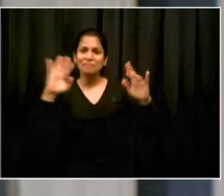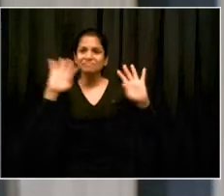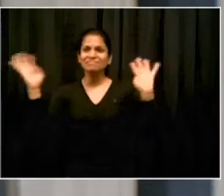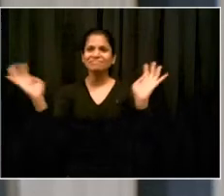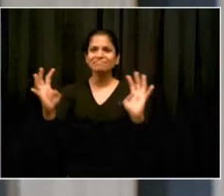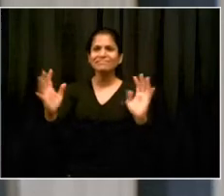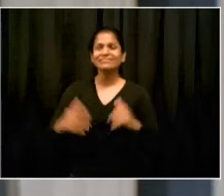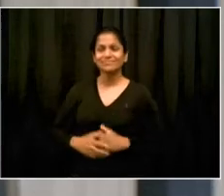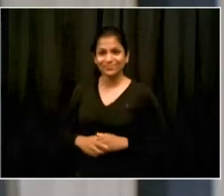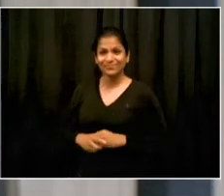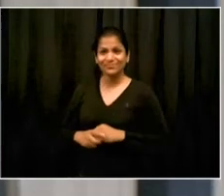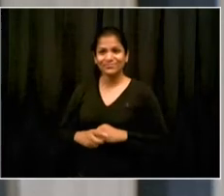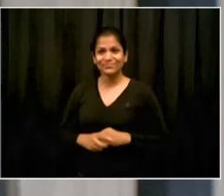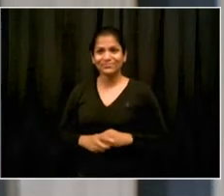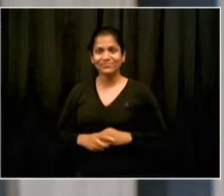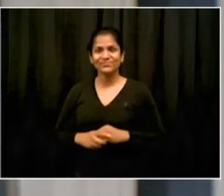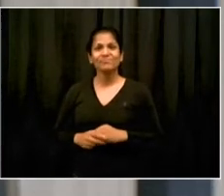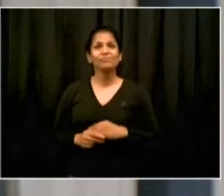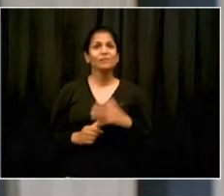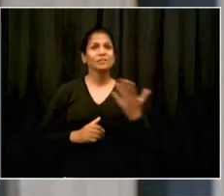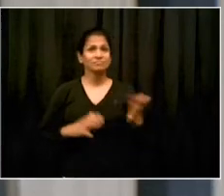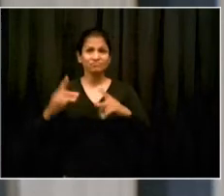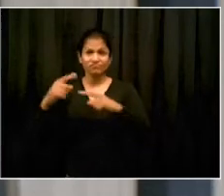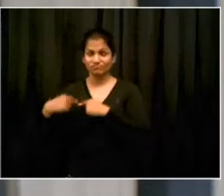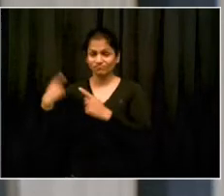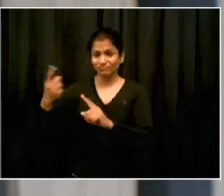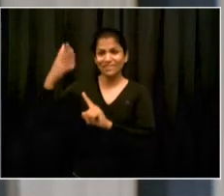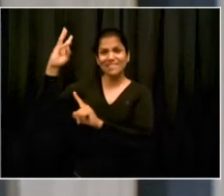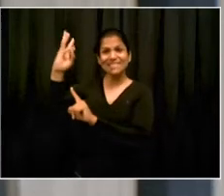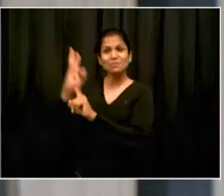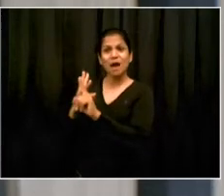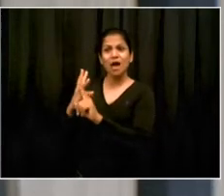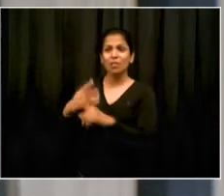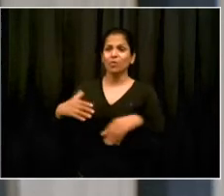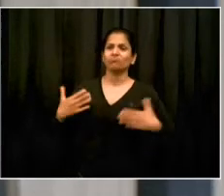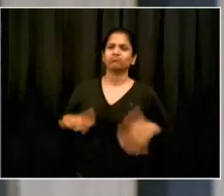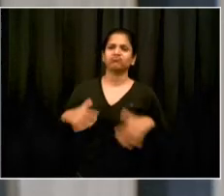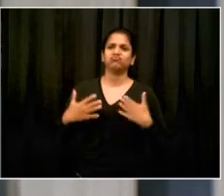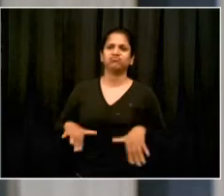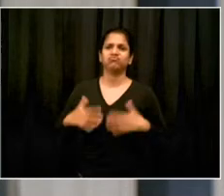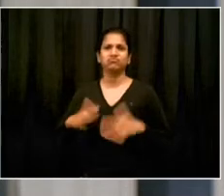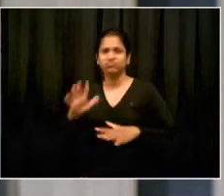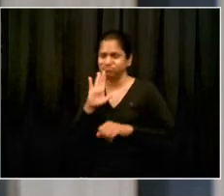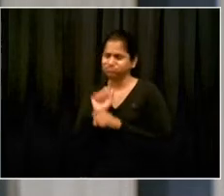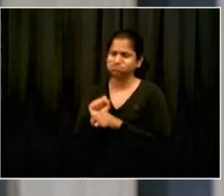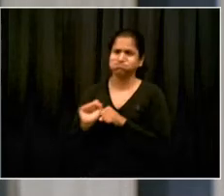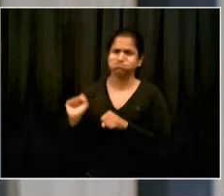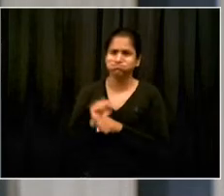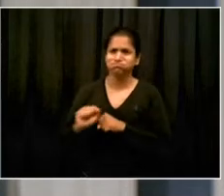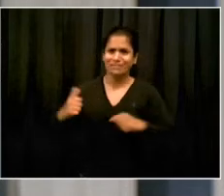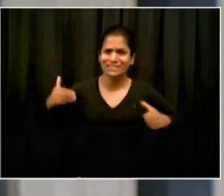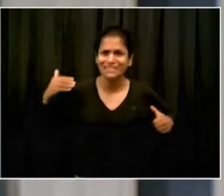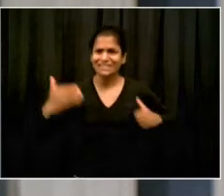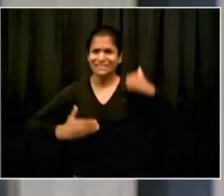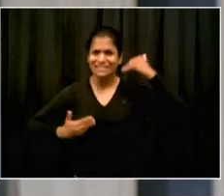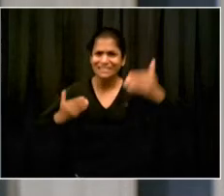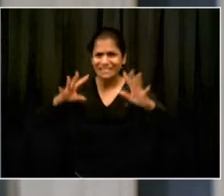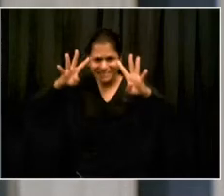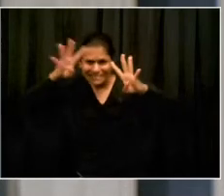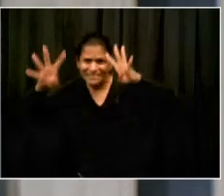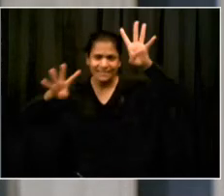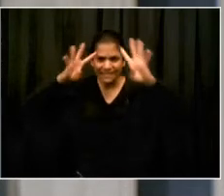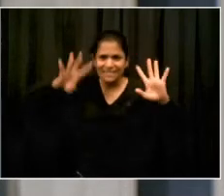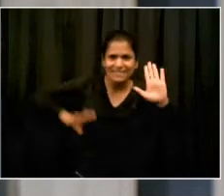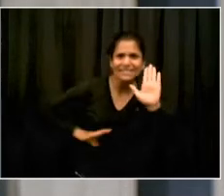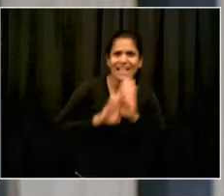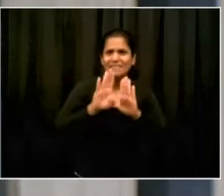a long way over the past 6 months, and we would not be here without the hard work of New Yorkers to beat back this disease and the dedication of